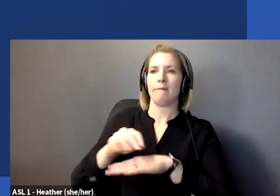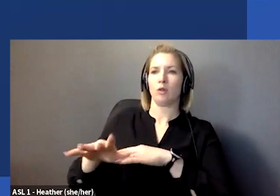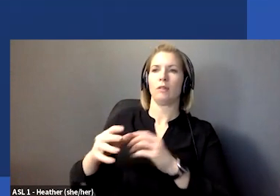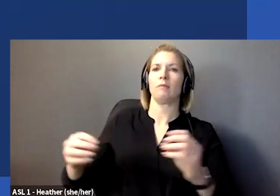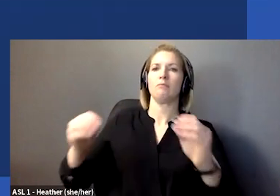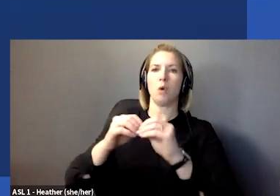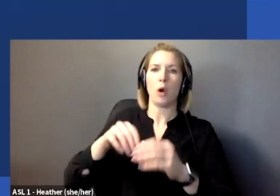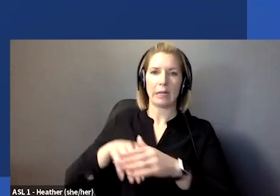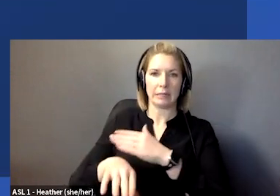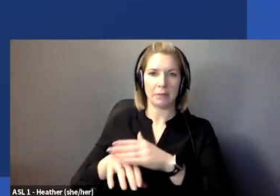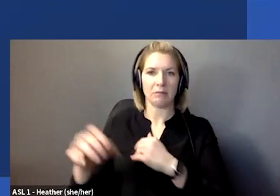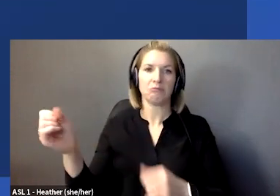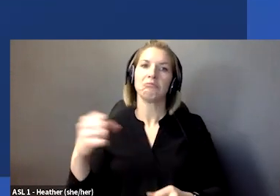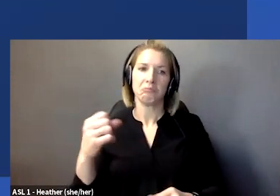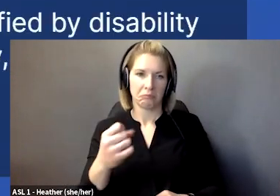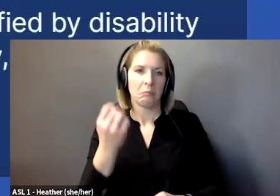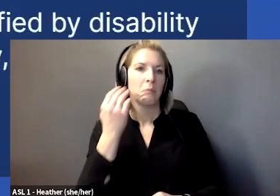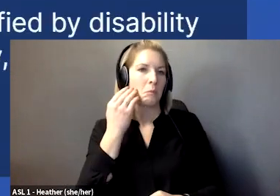and center for many participants.